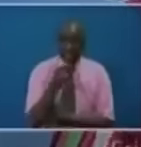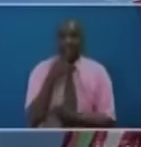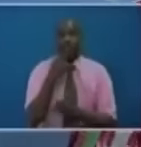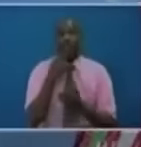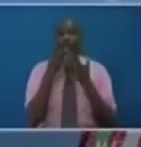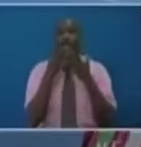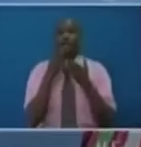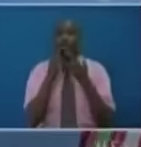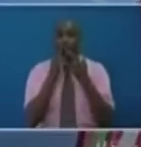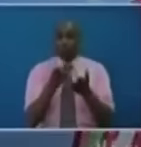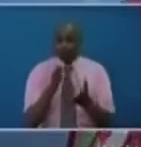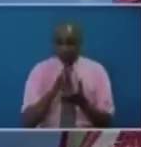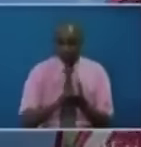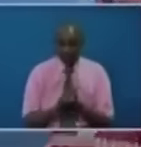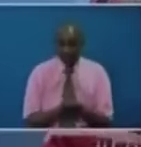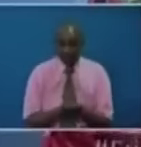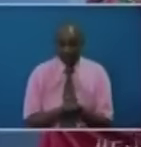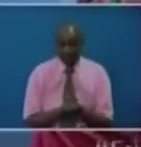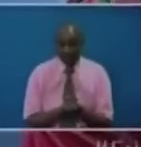the...